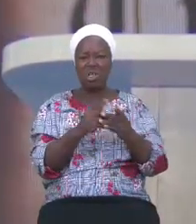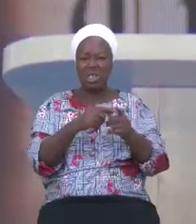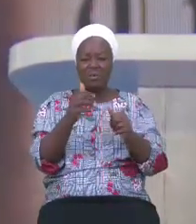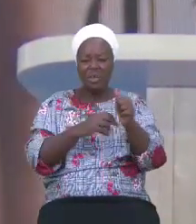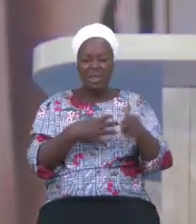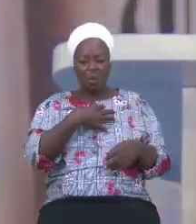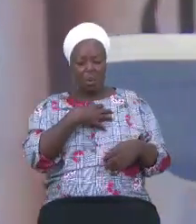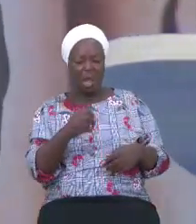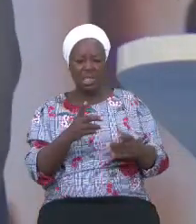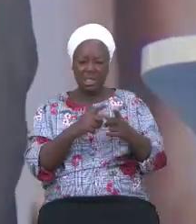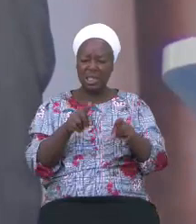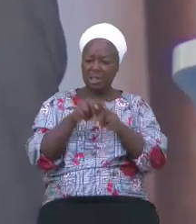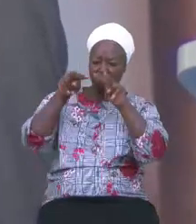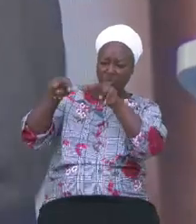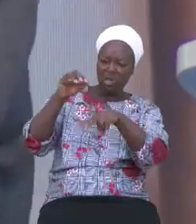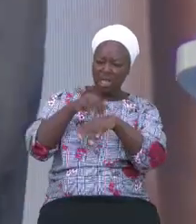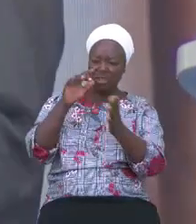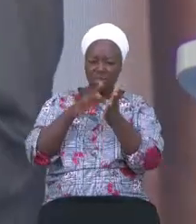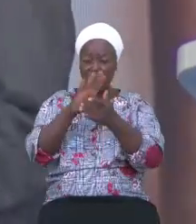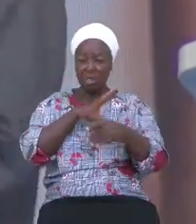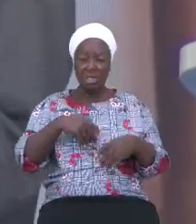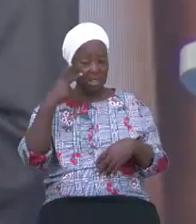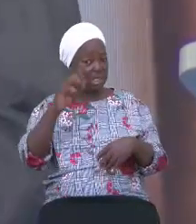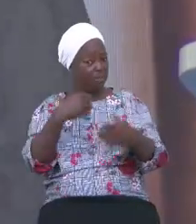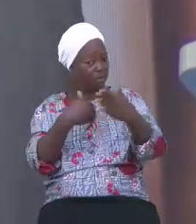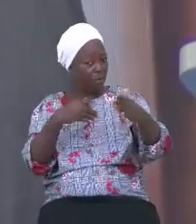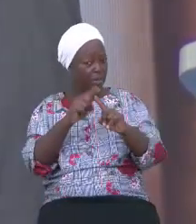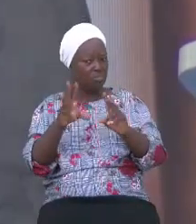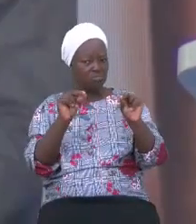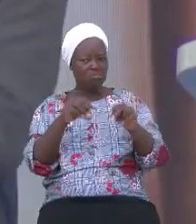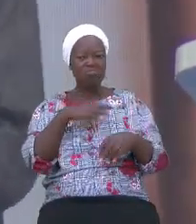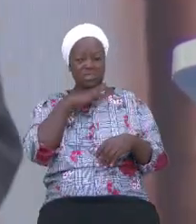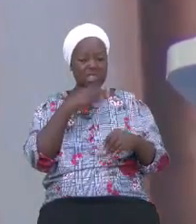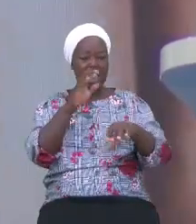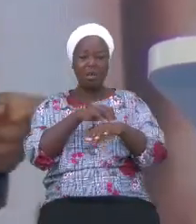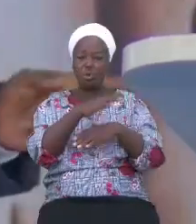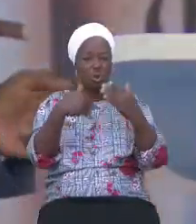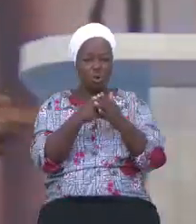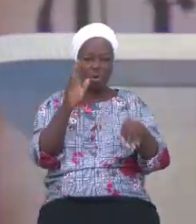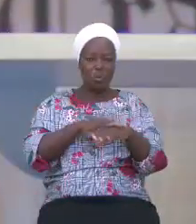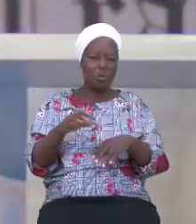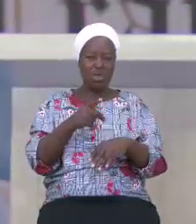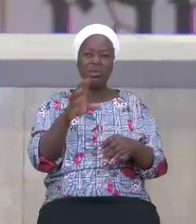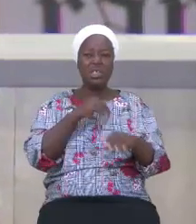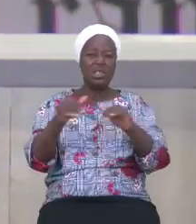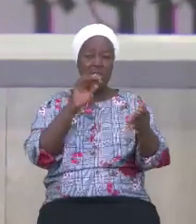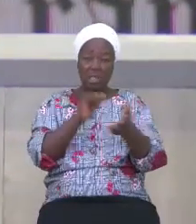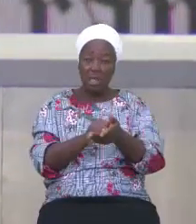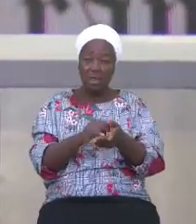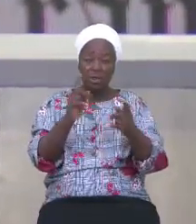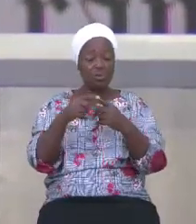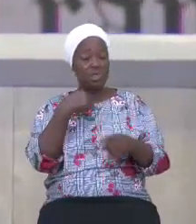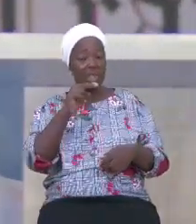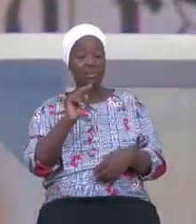Lord Jesus Christ, they had seen him before, but there was no blemish at all. He did that to tell